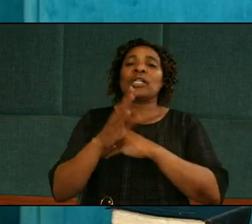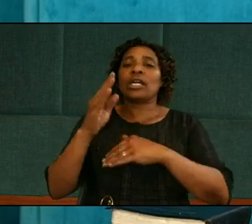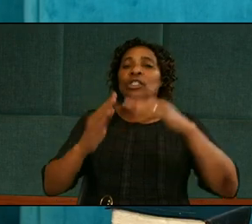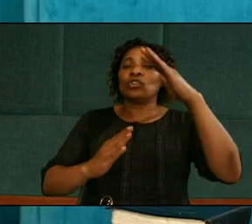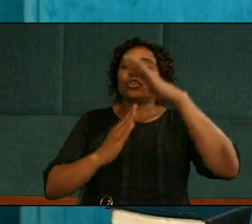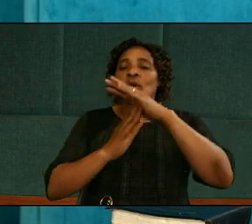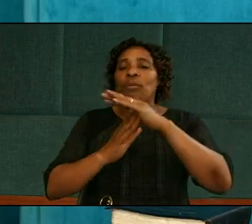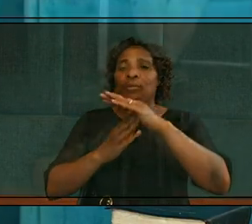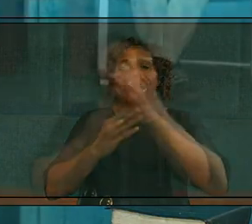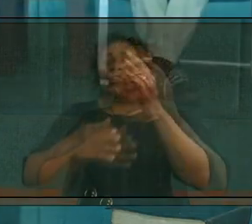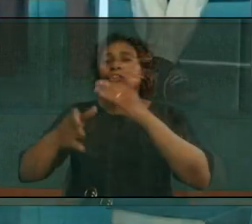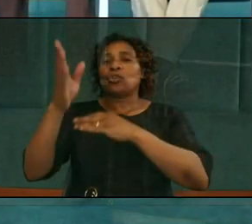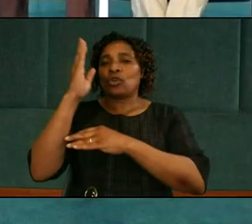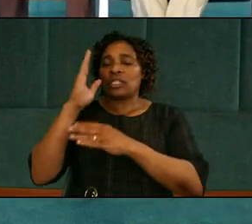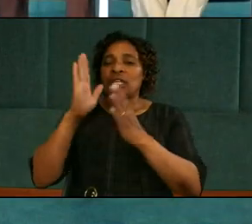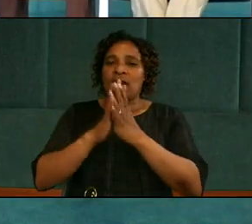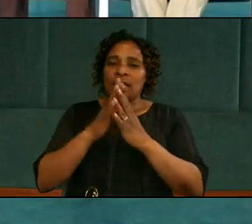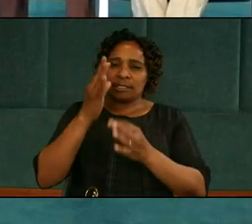ungodly and unjust.